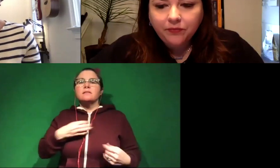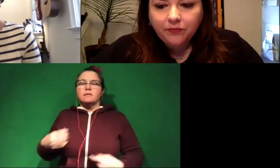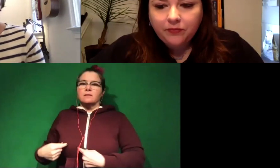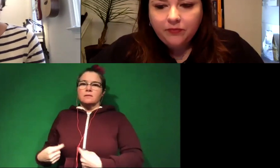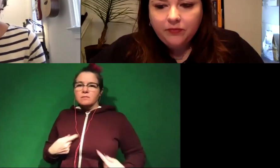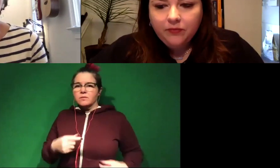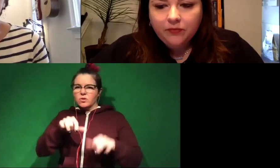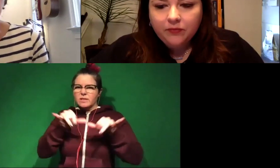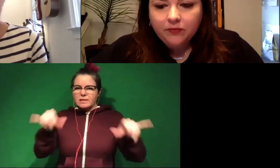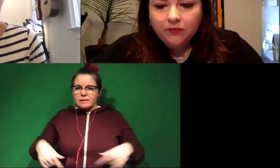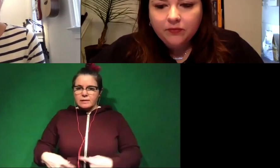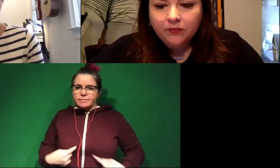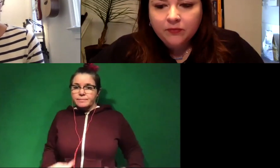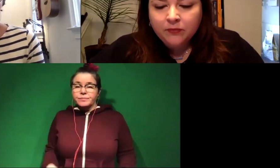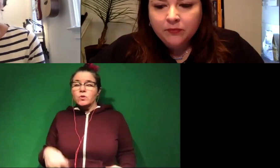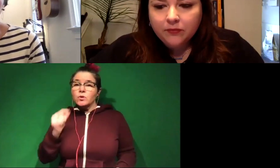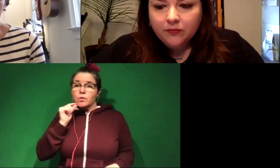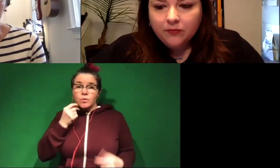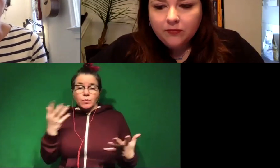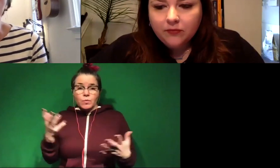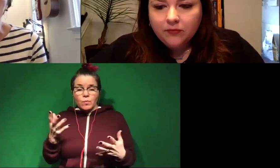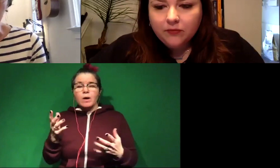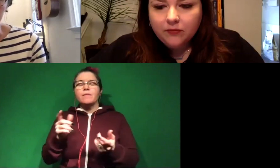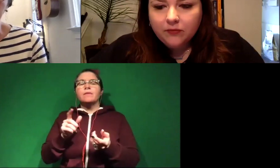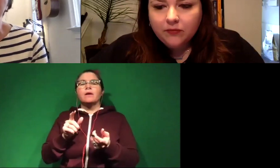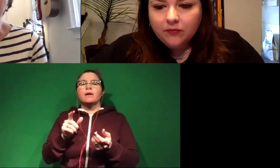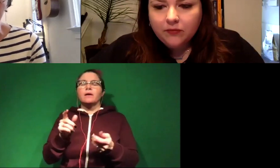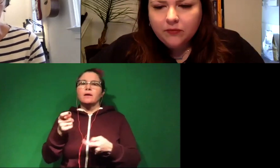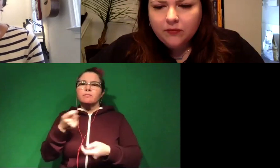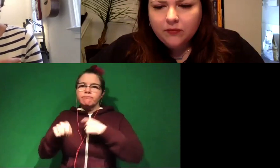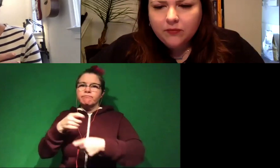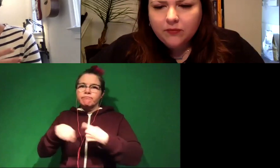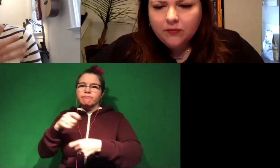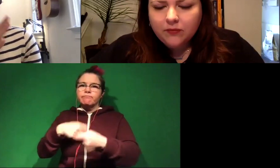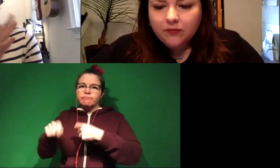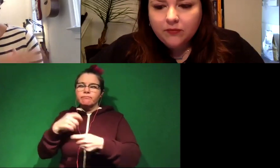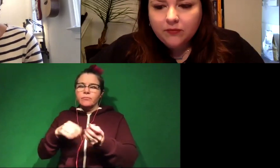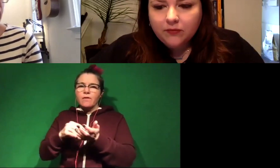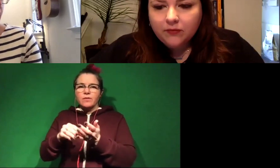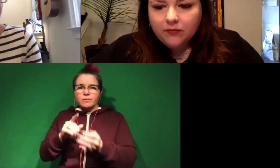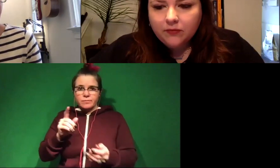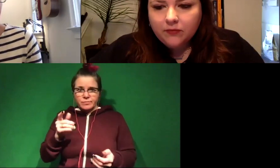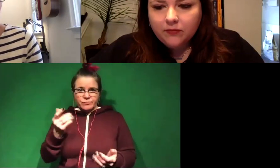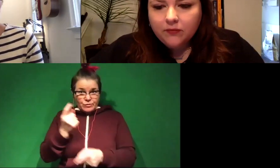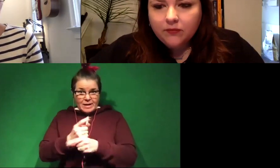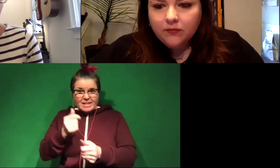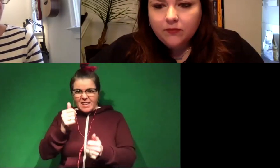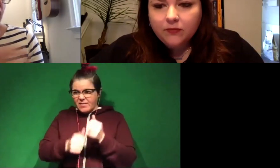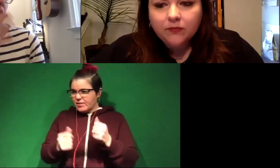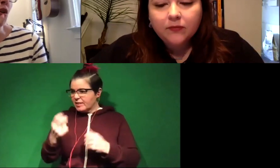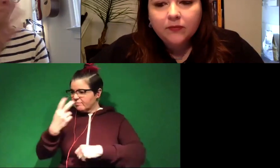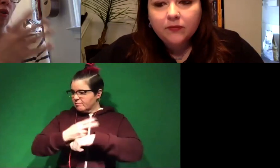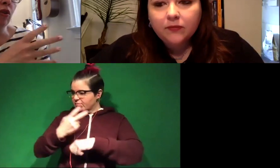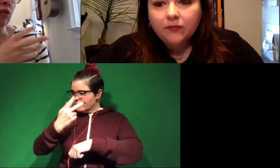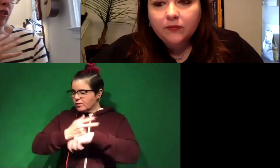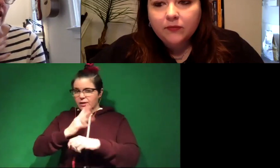system. And the cool thing about those is they get turned over a lot, right? Because every time, I think it's every 2 to 3 days,